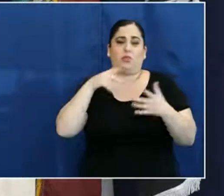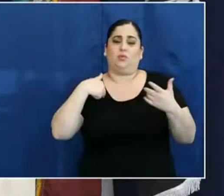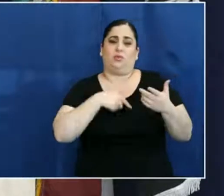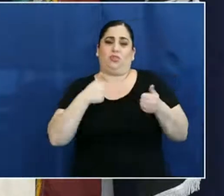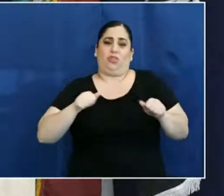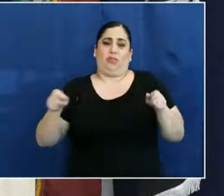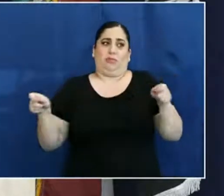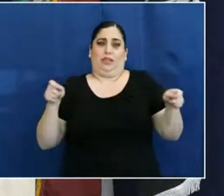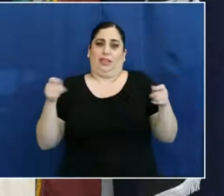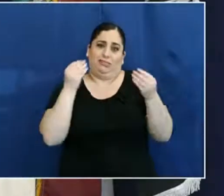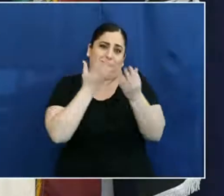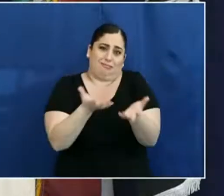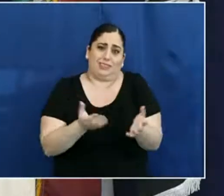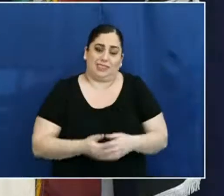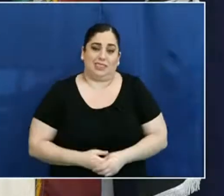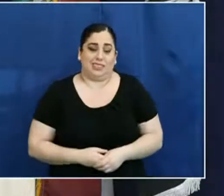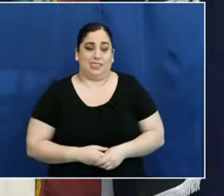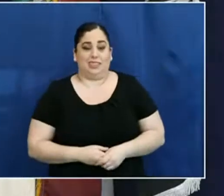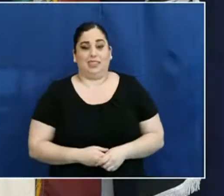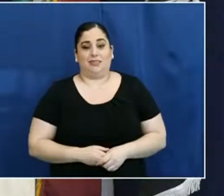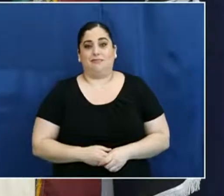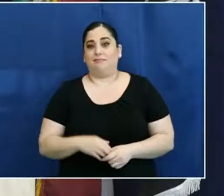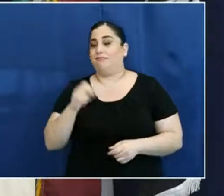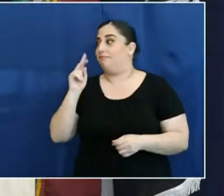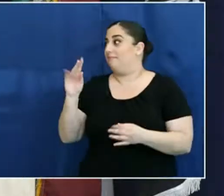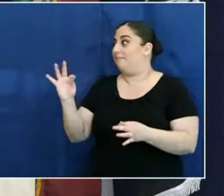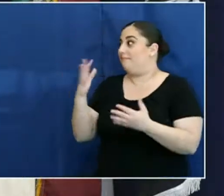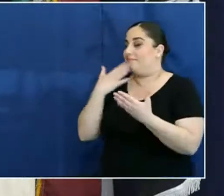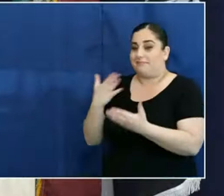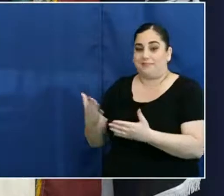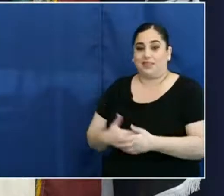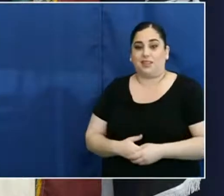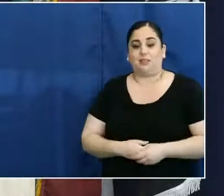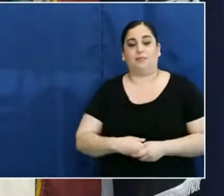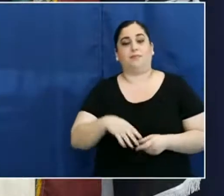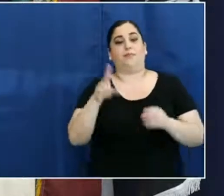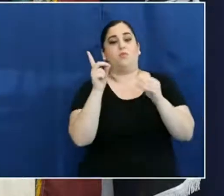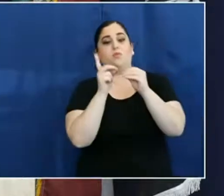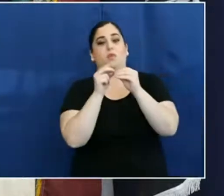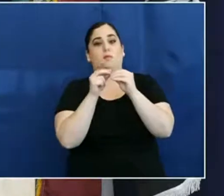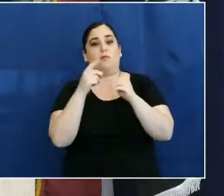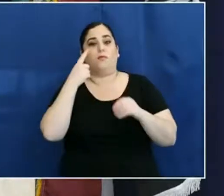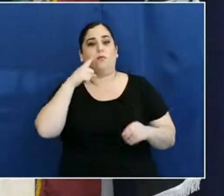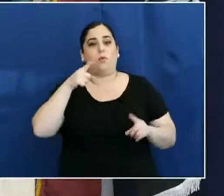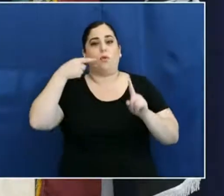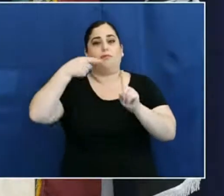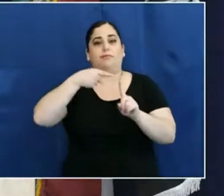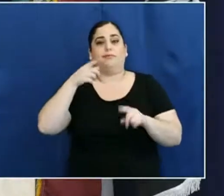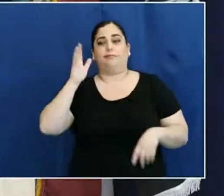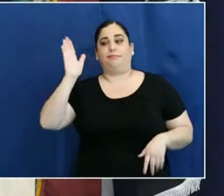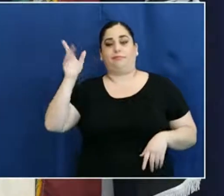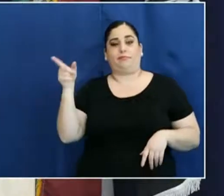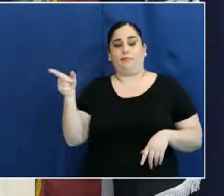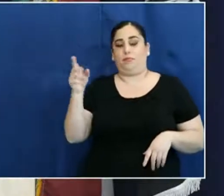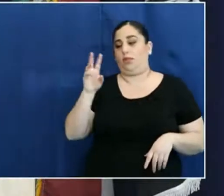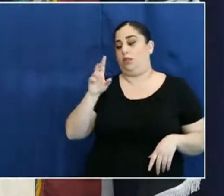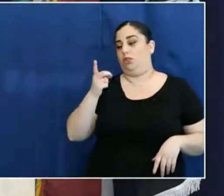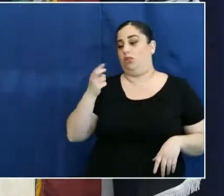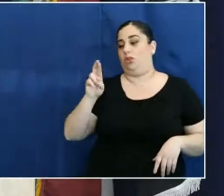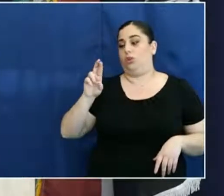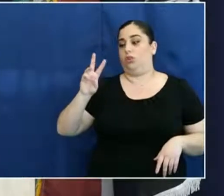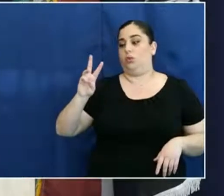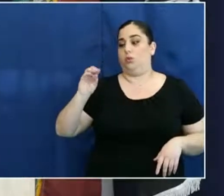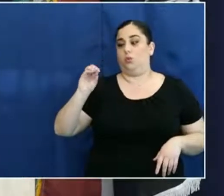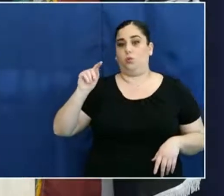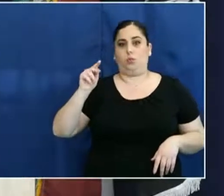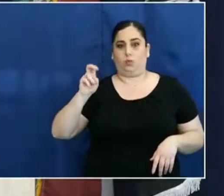Okay, thank you. And then for Dr. Wooten, in the public health officer's call with the state, were there any concerns expressed that the